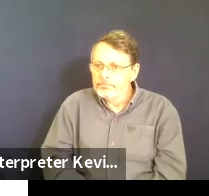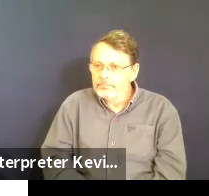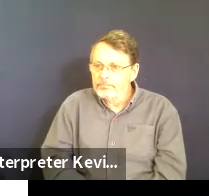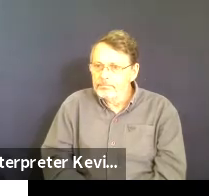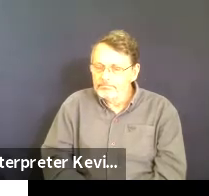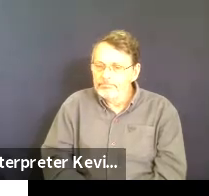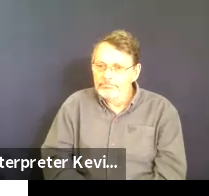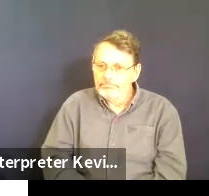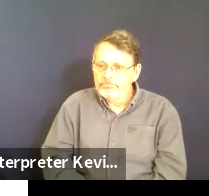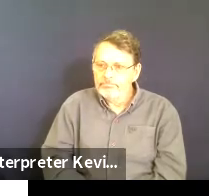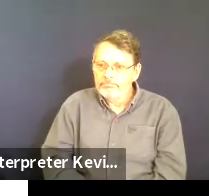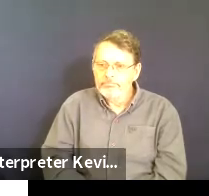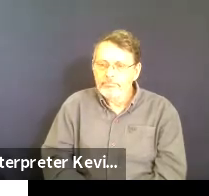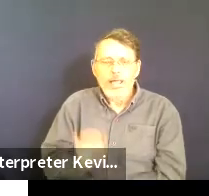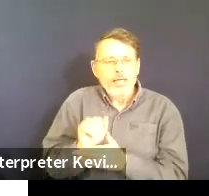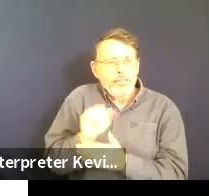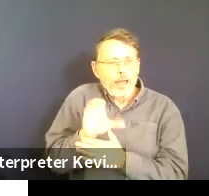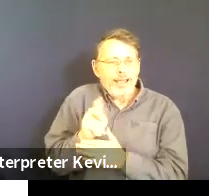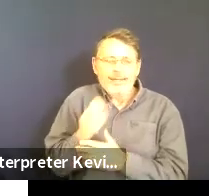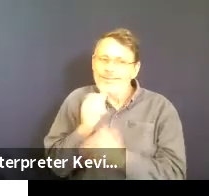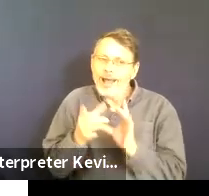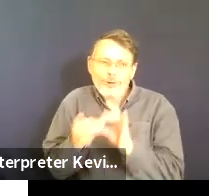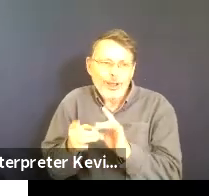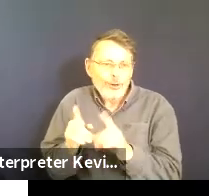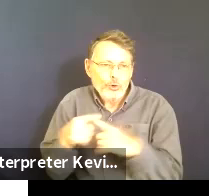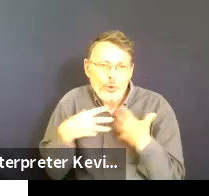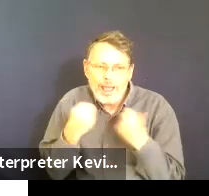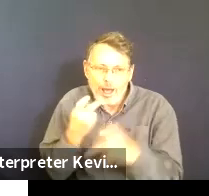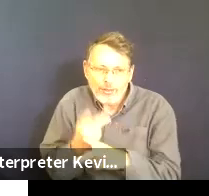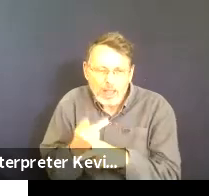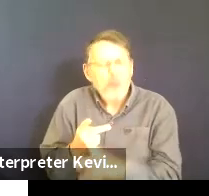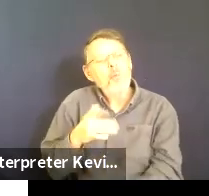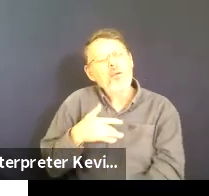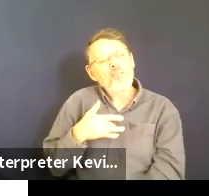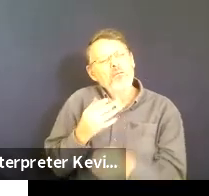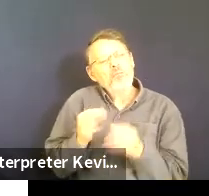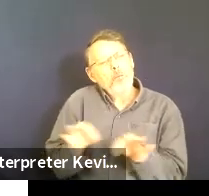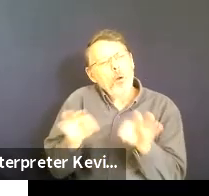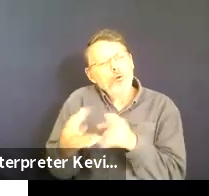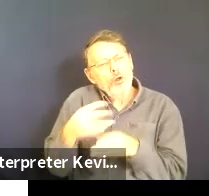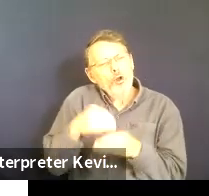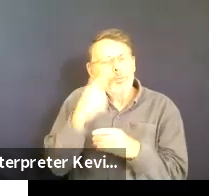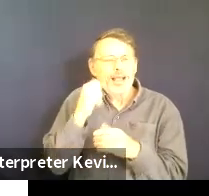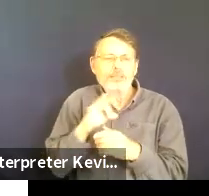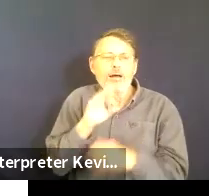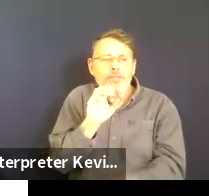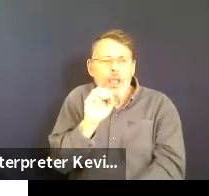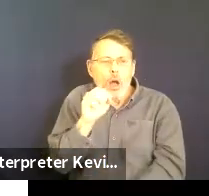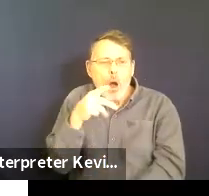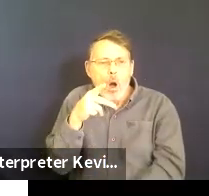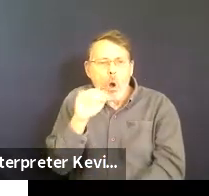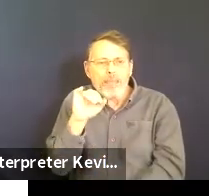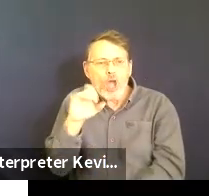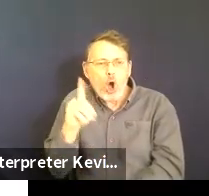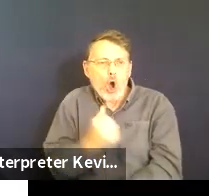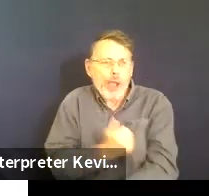So this case is not within the healthcare realm, but we thought it was important to include because of the opioid epidemic, and it's our first